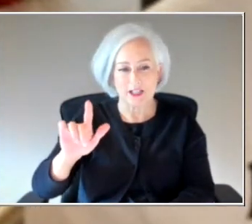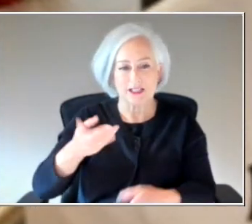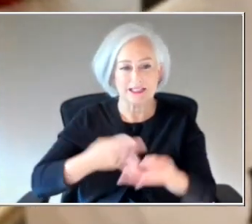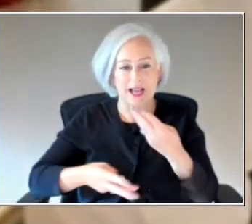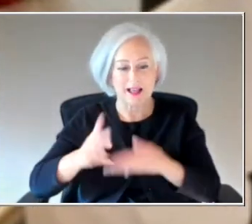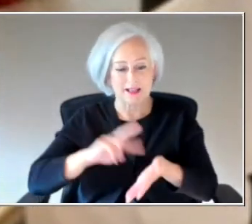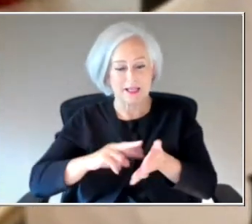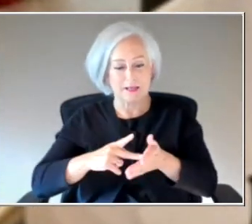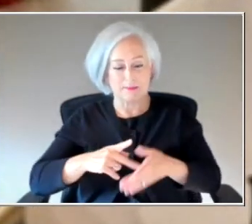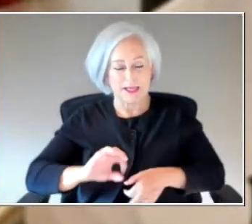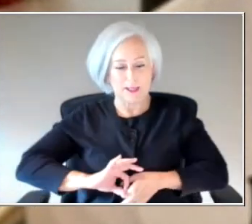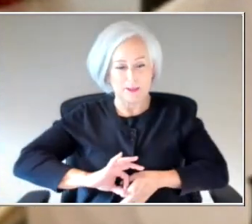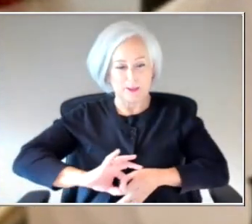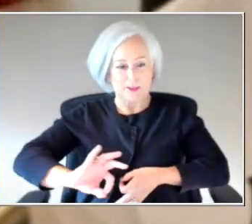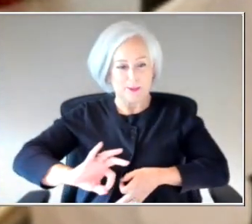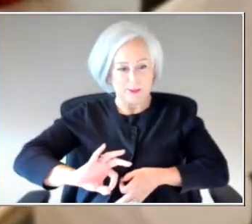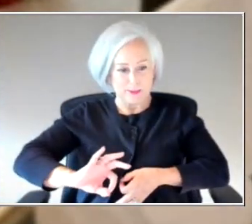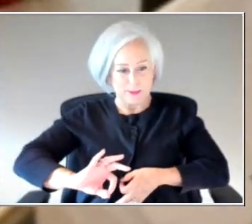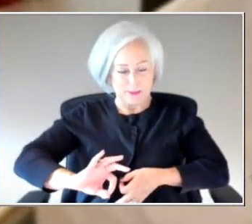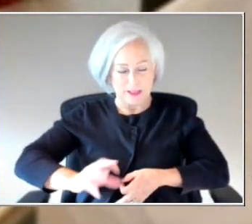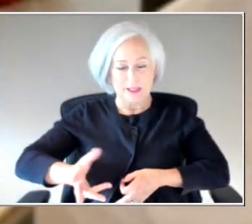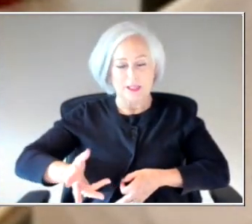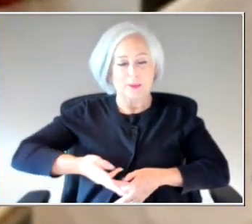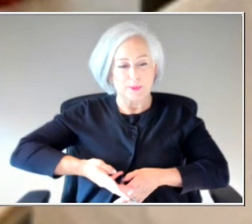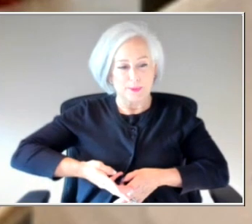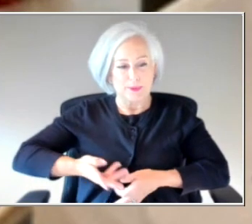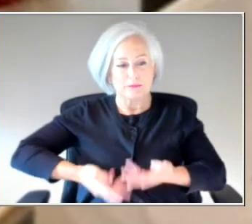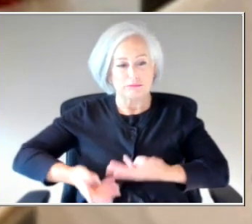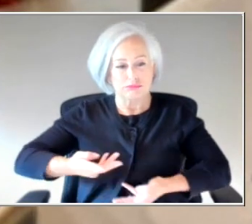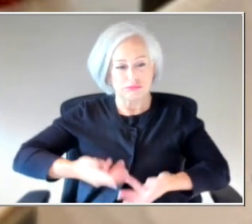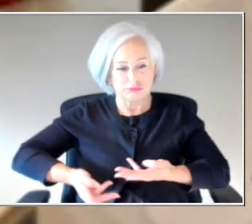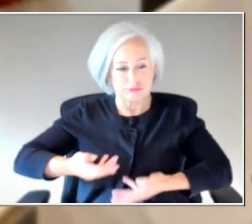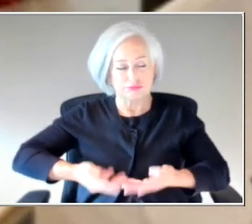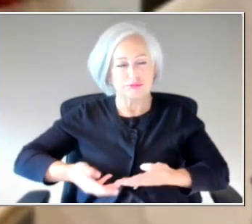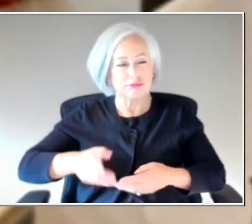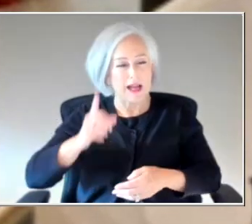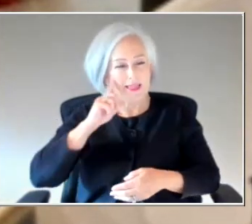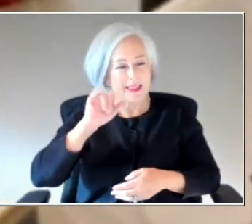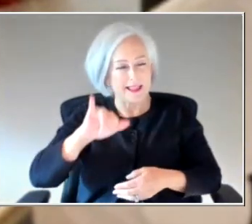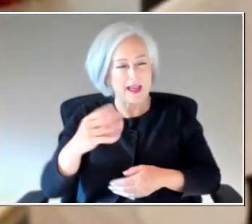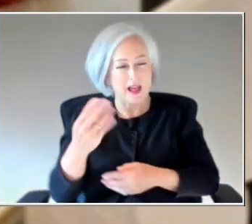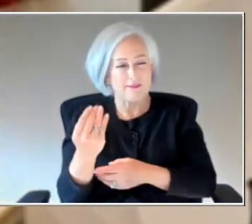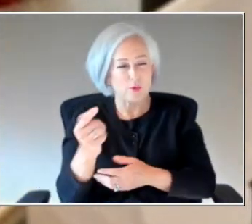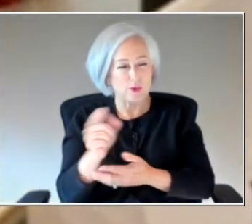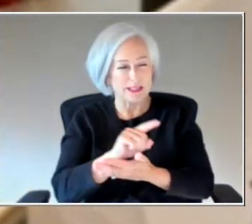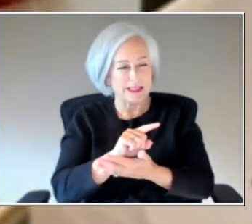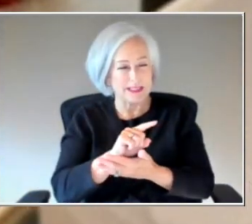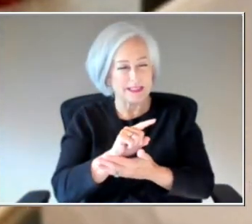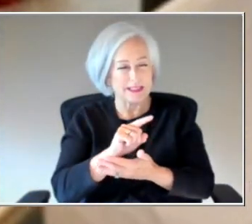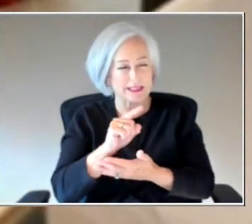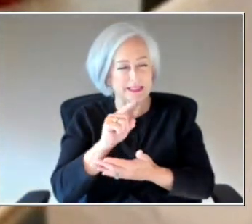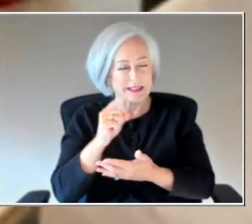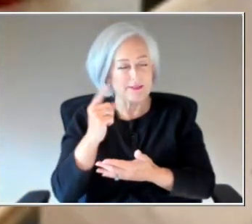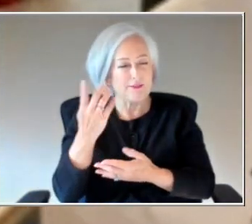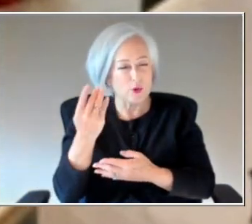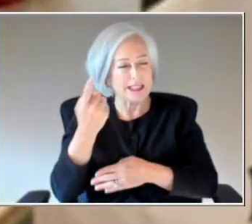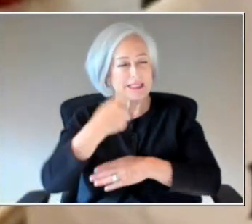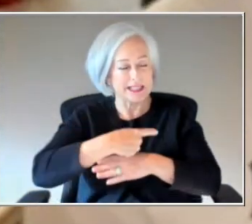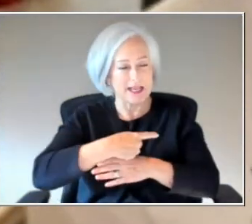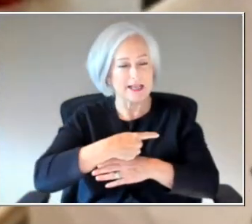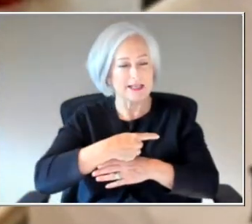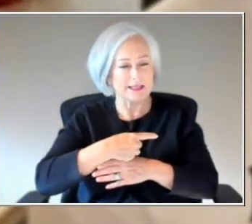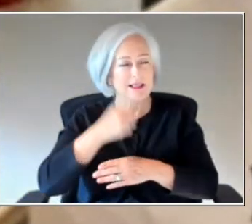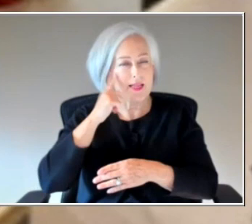in for her for 14 days, I believe. And then they were able to take it out, and she